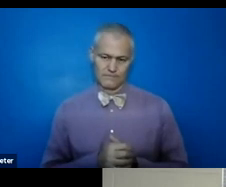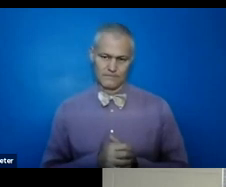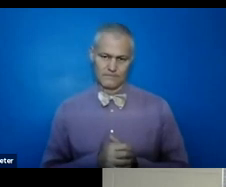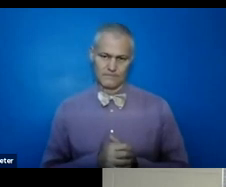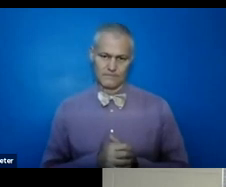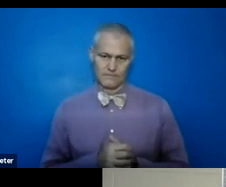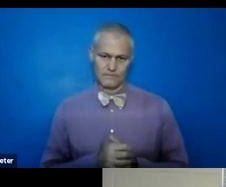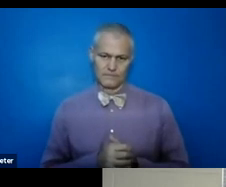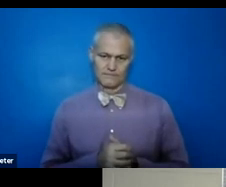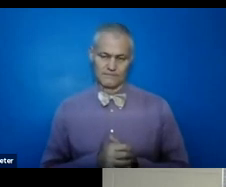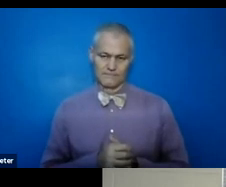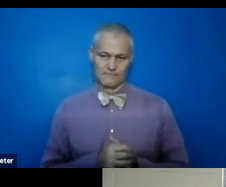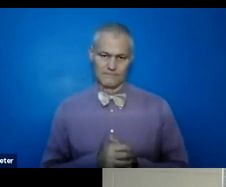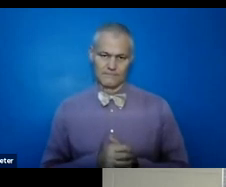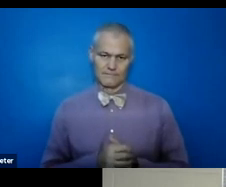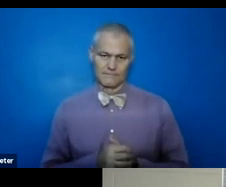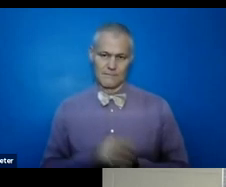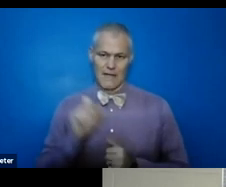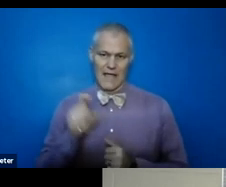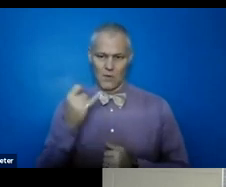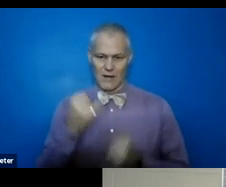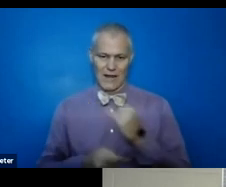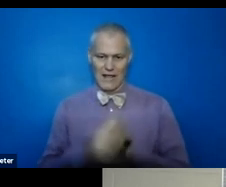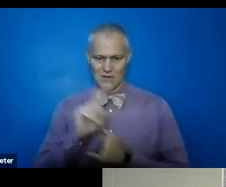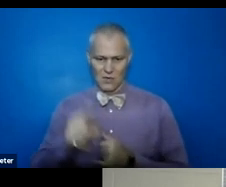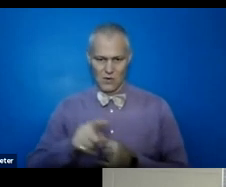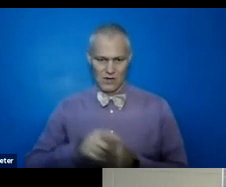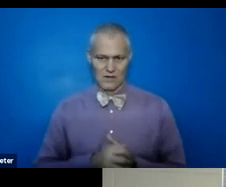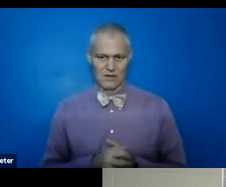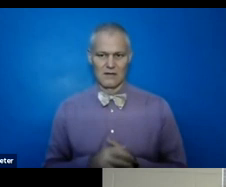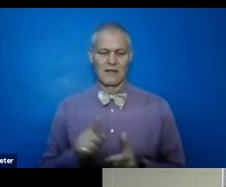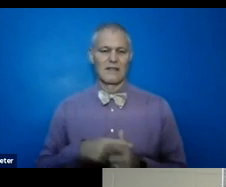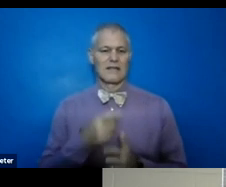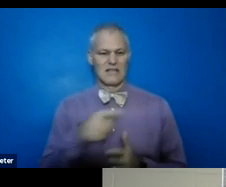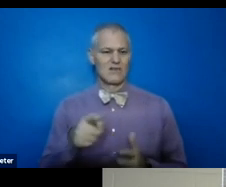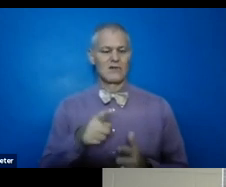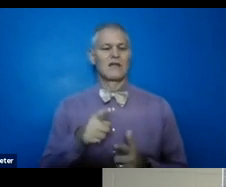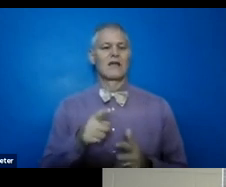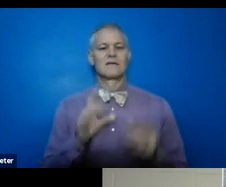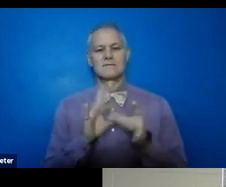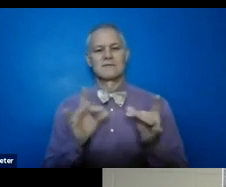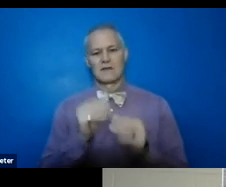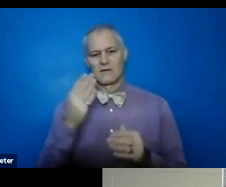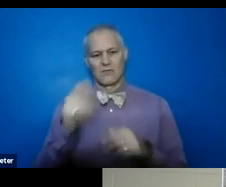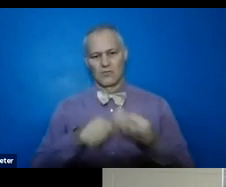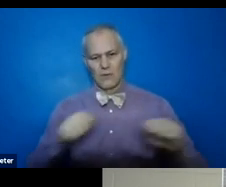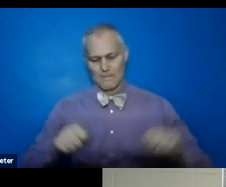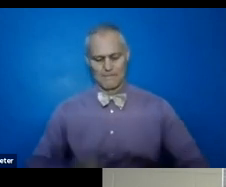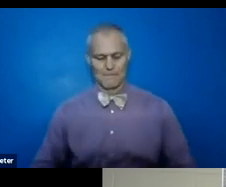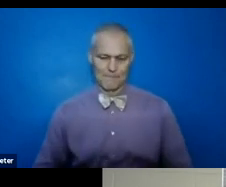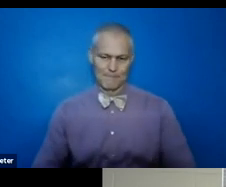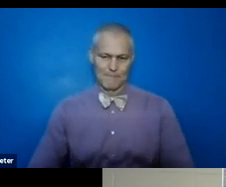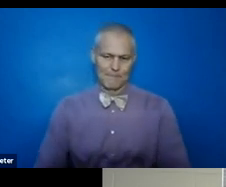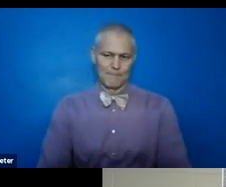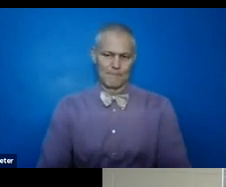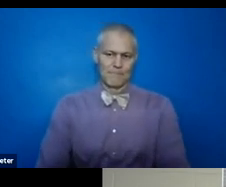I want to ask one last question, and then I'll allow each of you to maybe share some closing thoughts. And